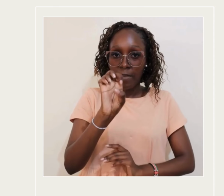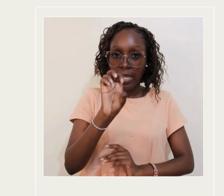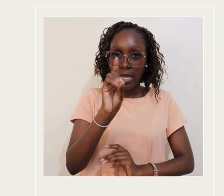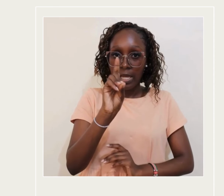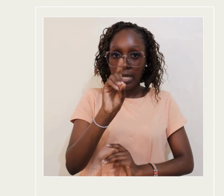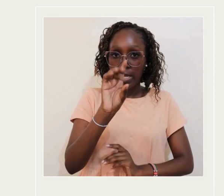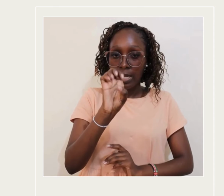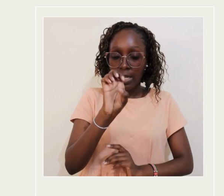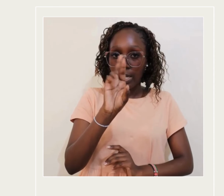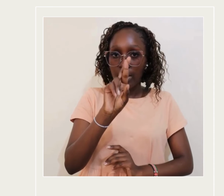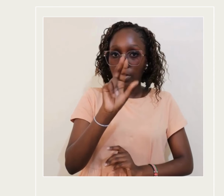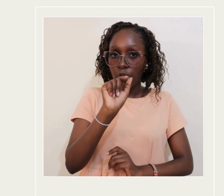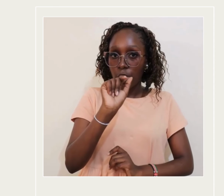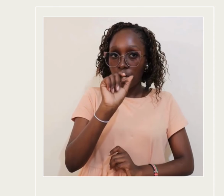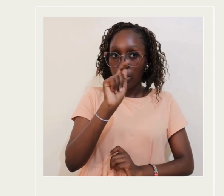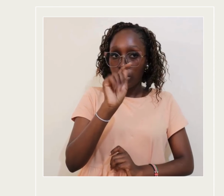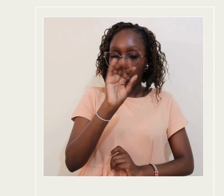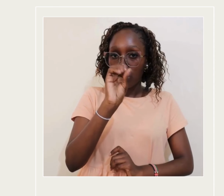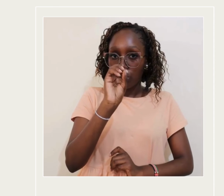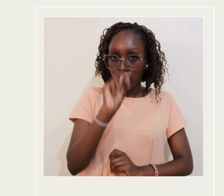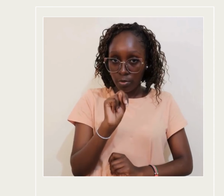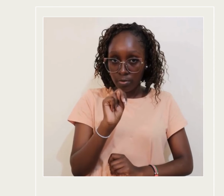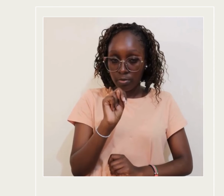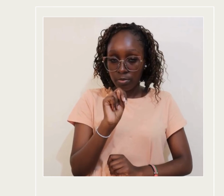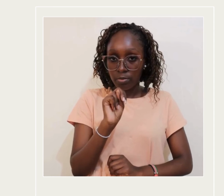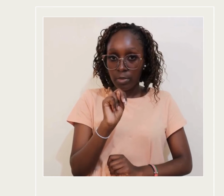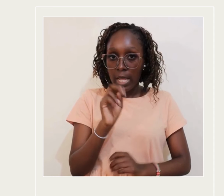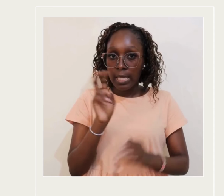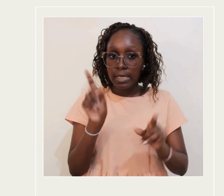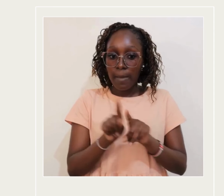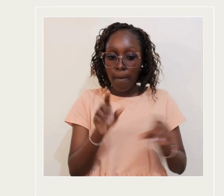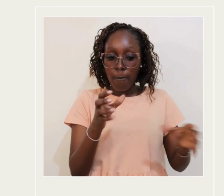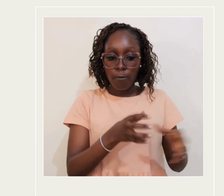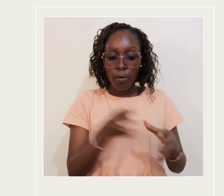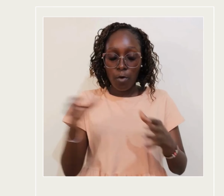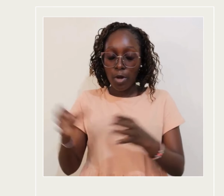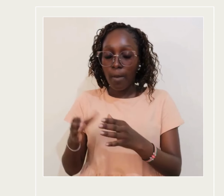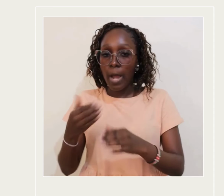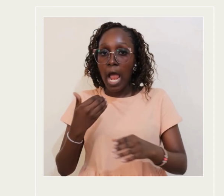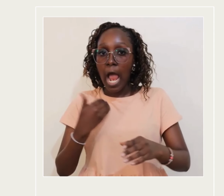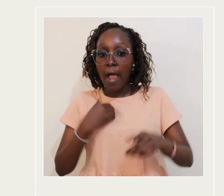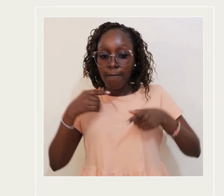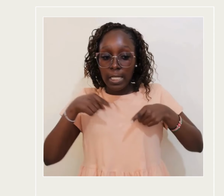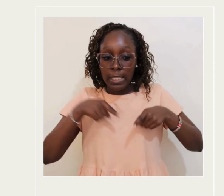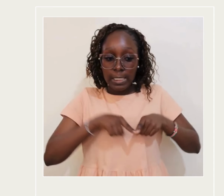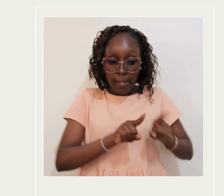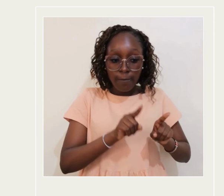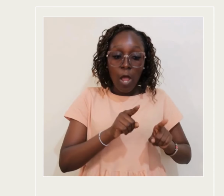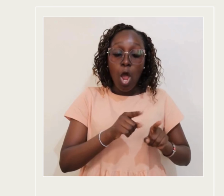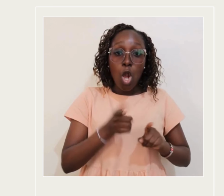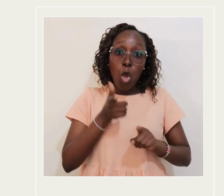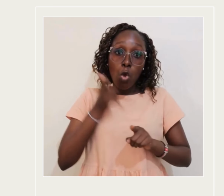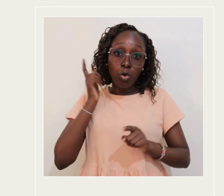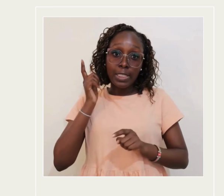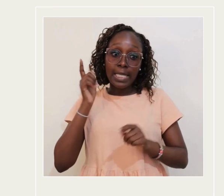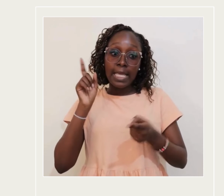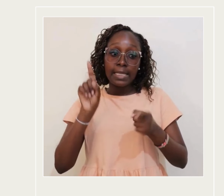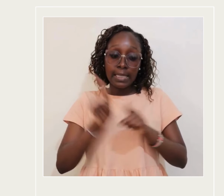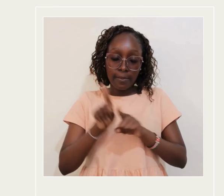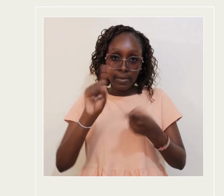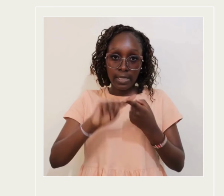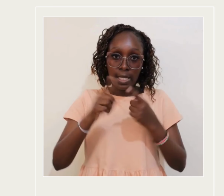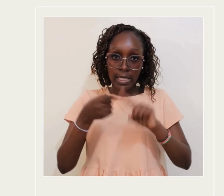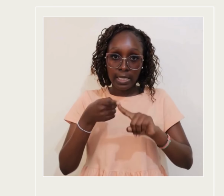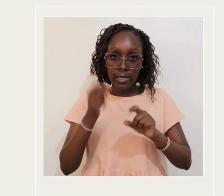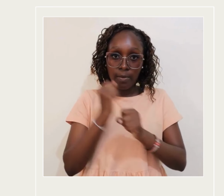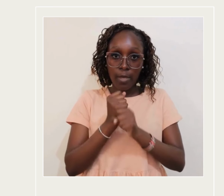federation to enhance self-regulation. The forums also develop their own codes of conduct and